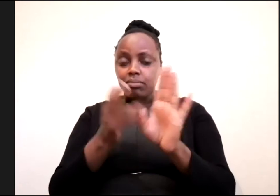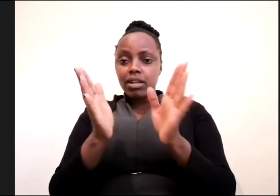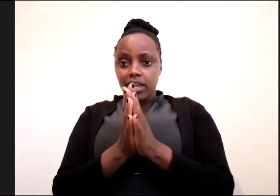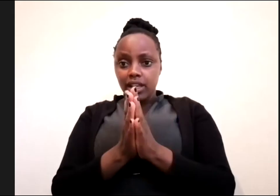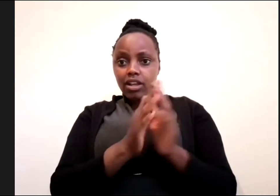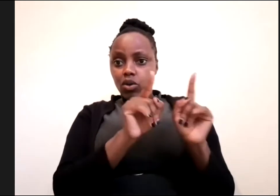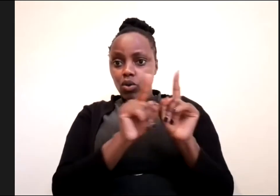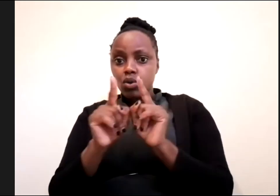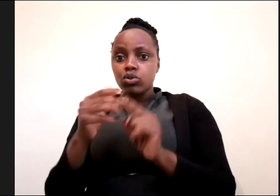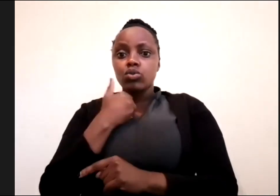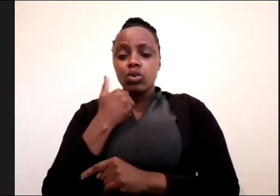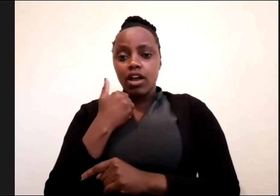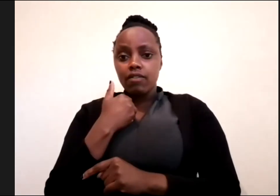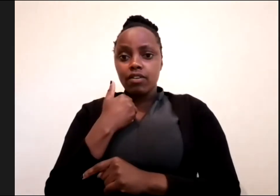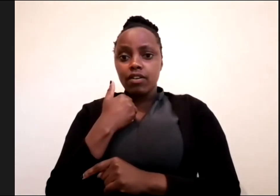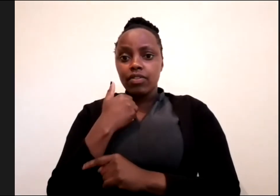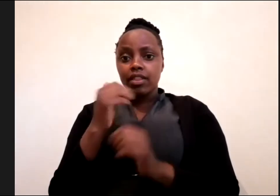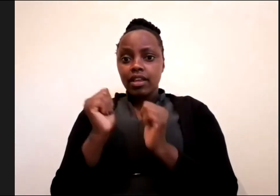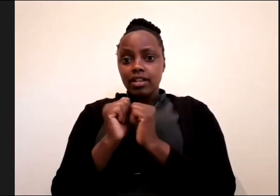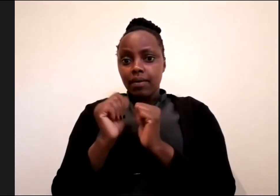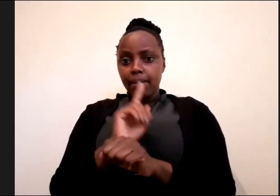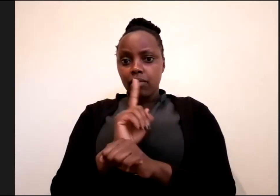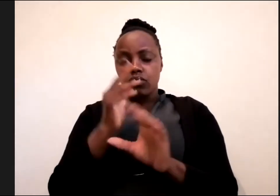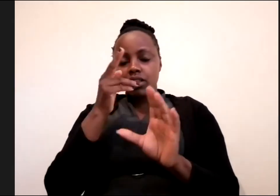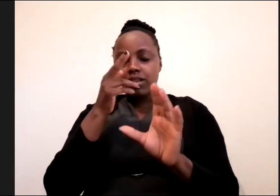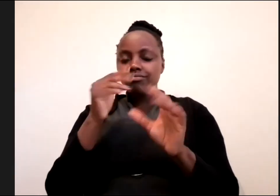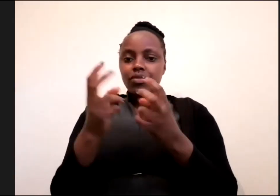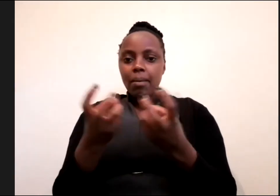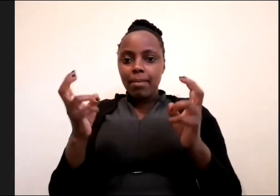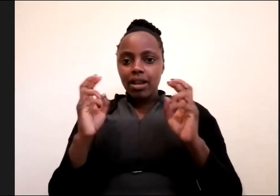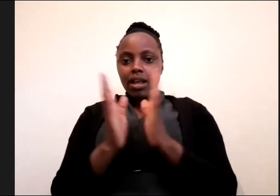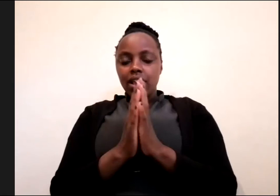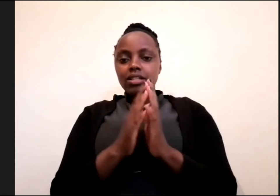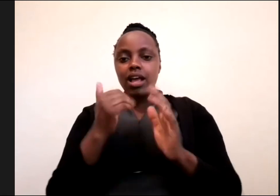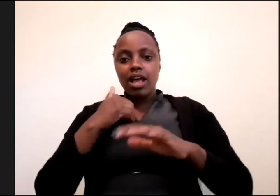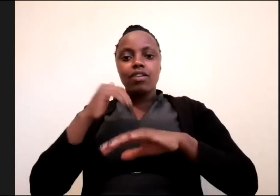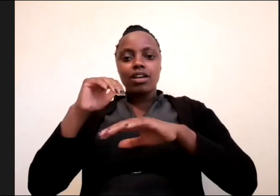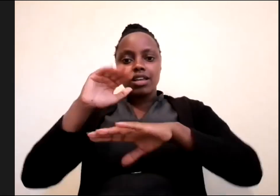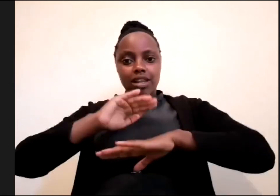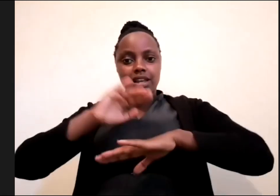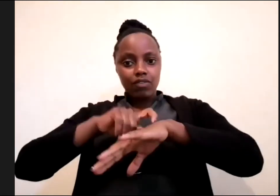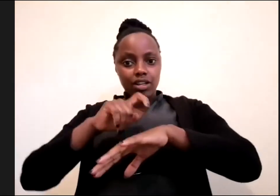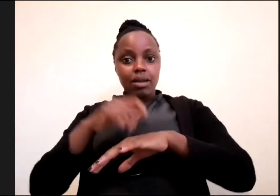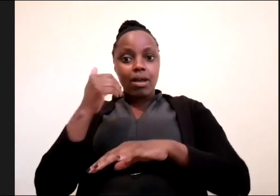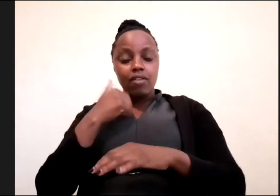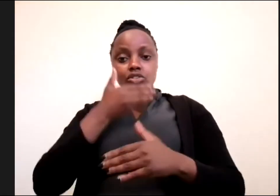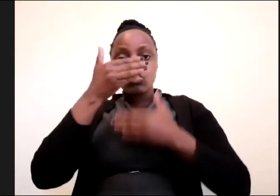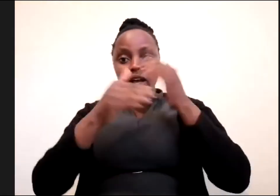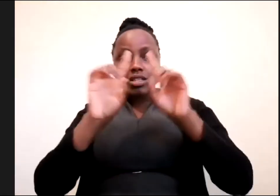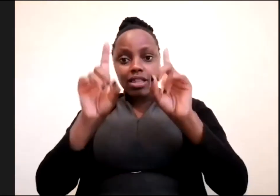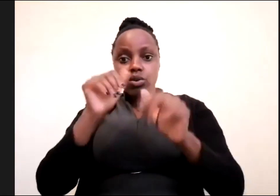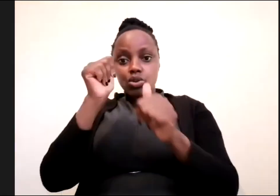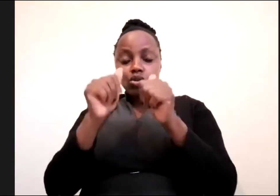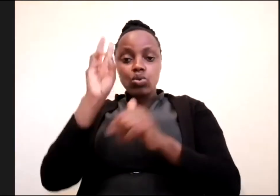have 10-minute presentations by the panelists, but then we have saved quite enough time to answer the questions that we will